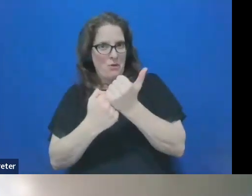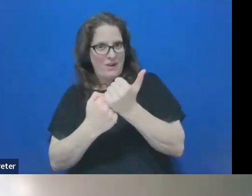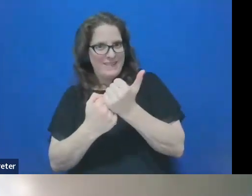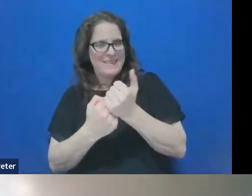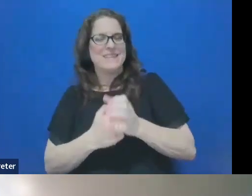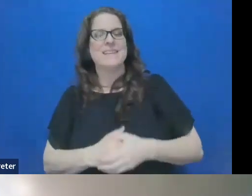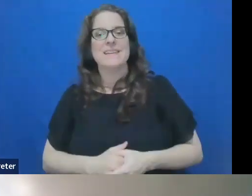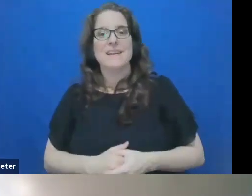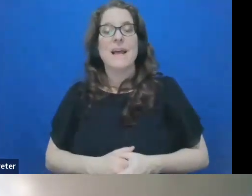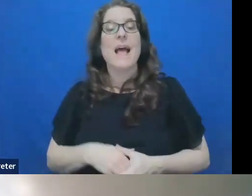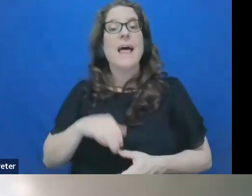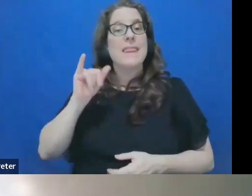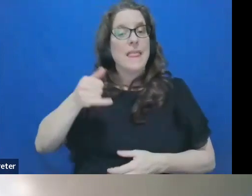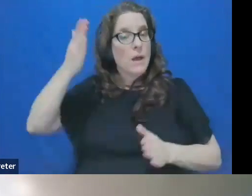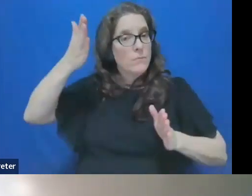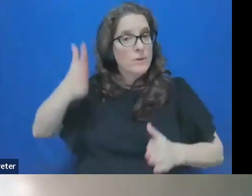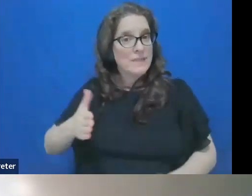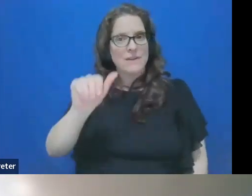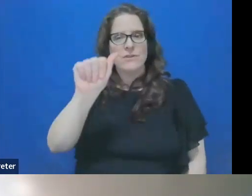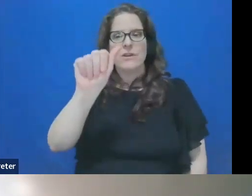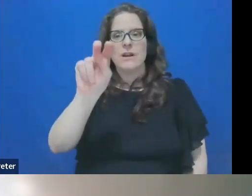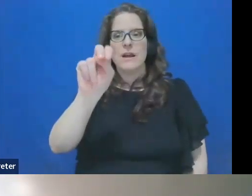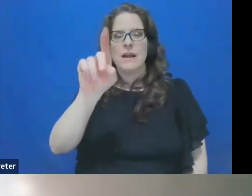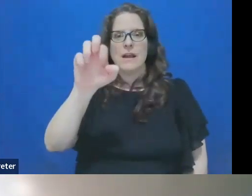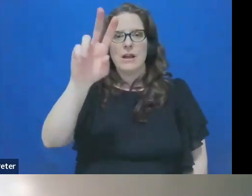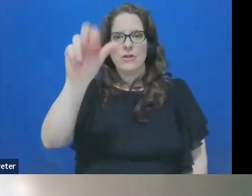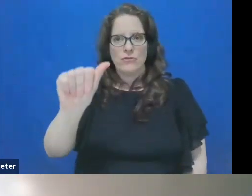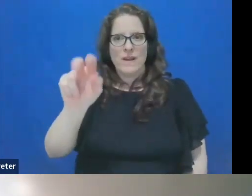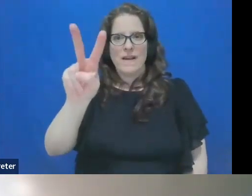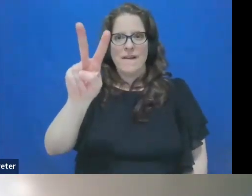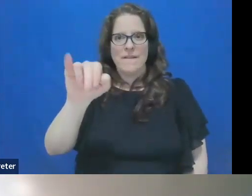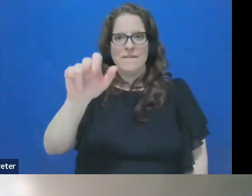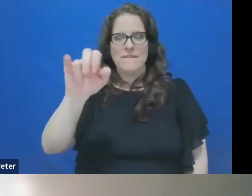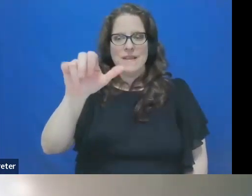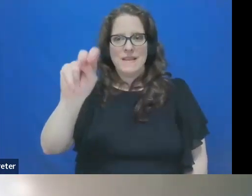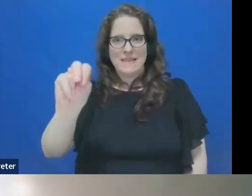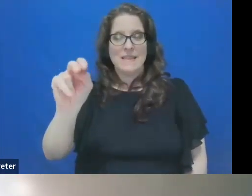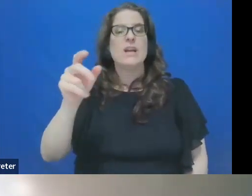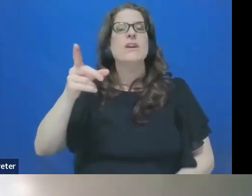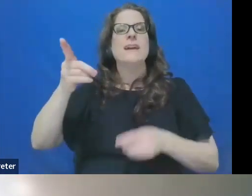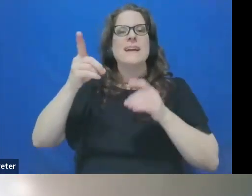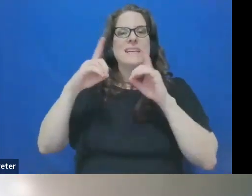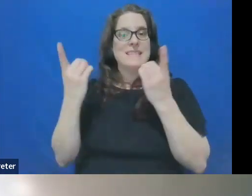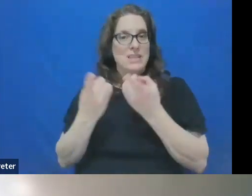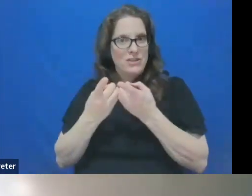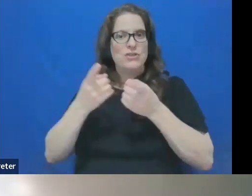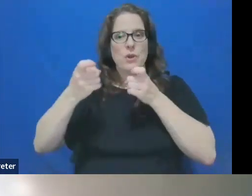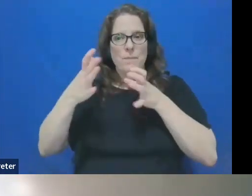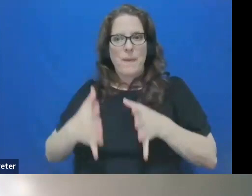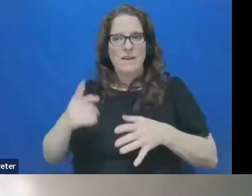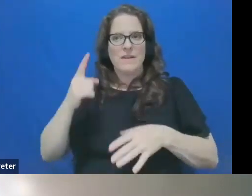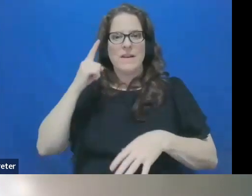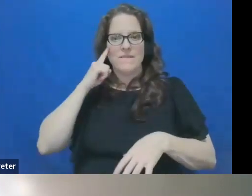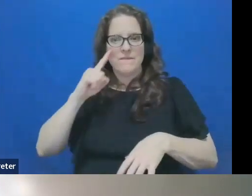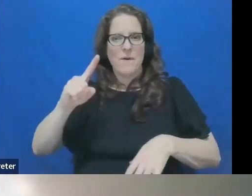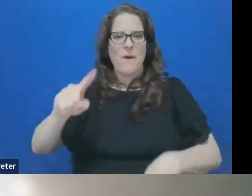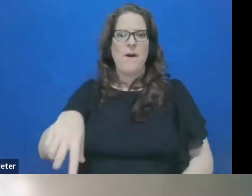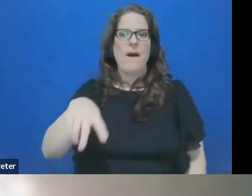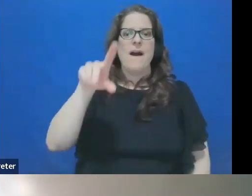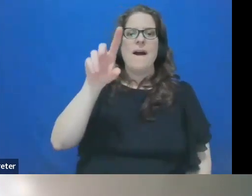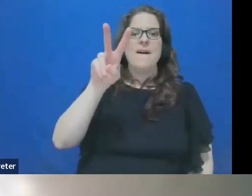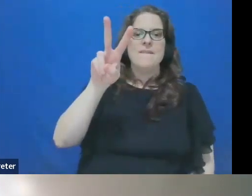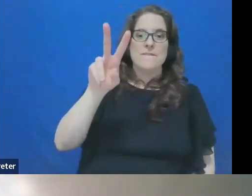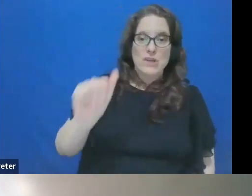will be presented by Andrea Vincent, District Manager, Virginia, Maryland, North Carolina, Oklahoma, Washington,